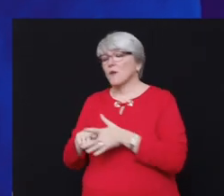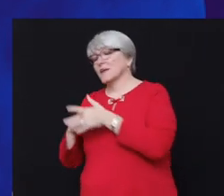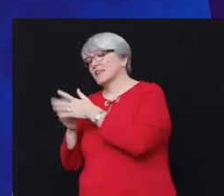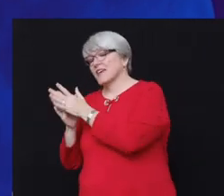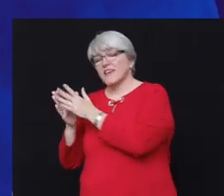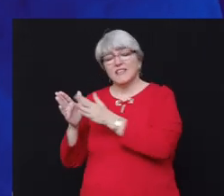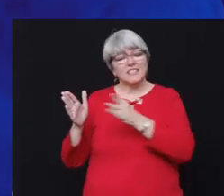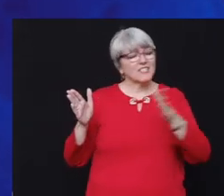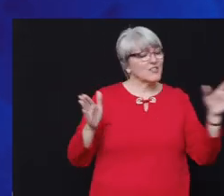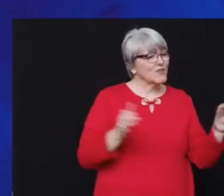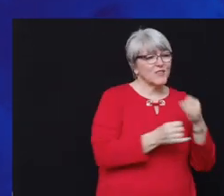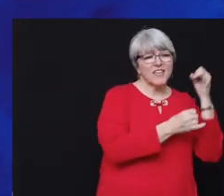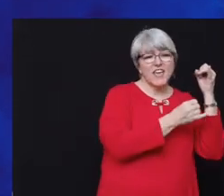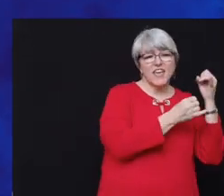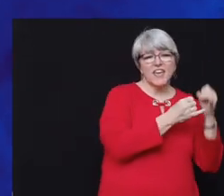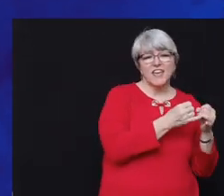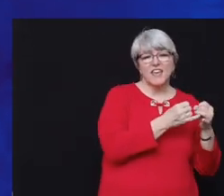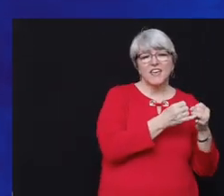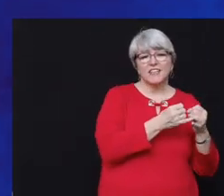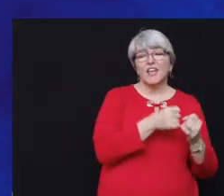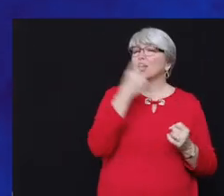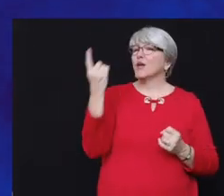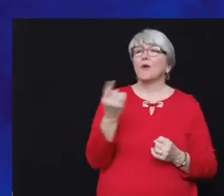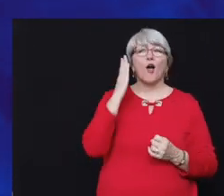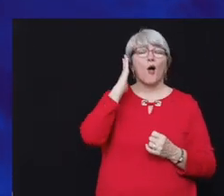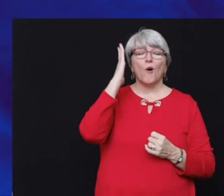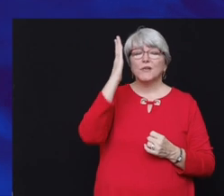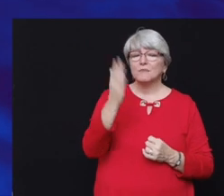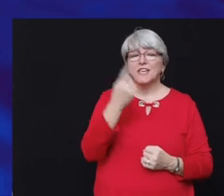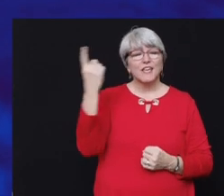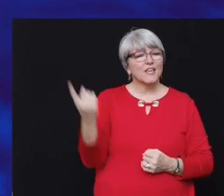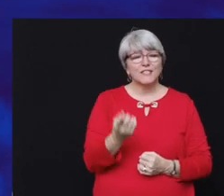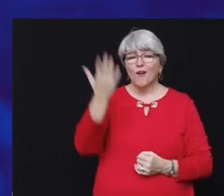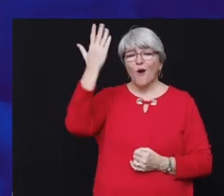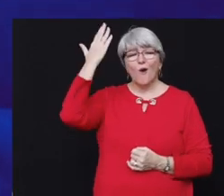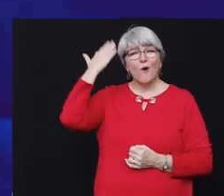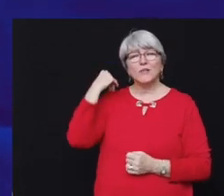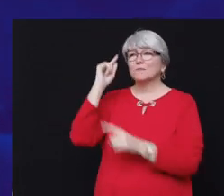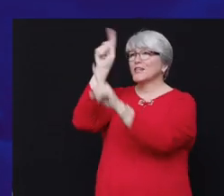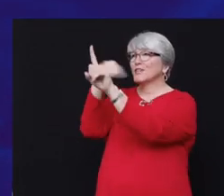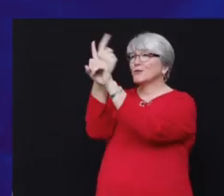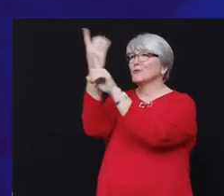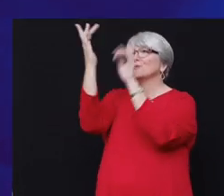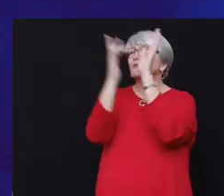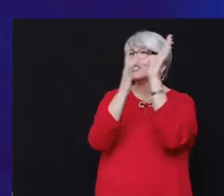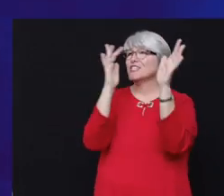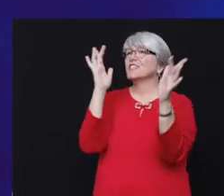life. From beginning to the end, it will always be, it's always been